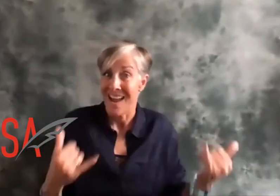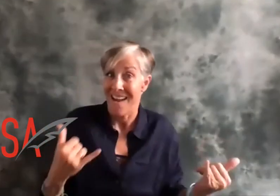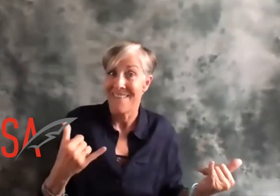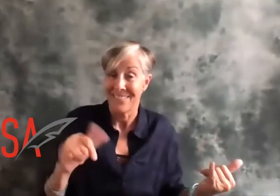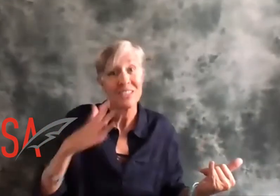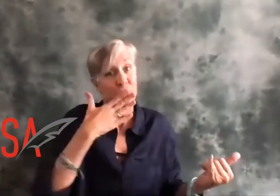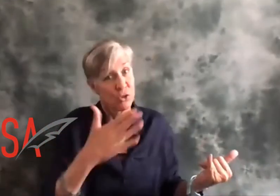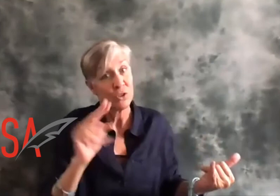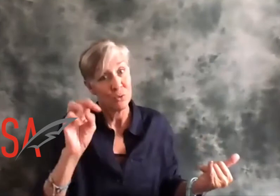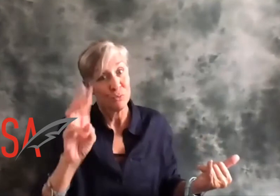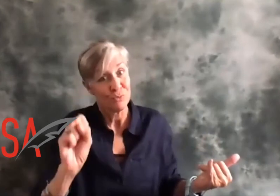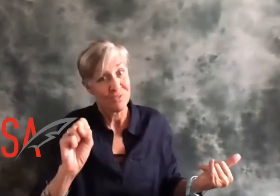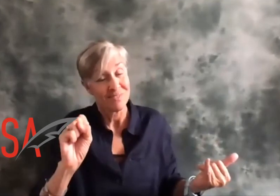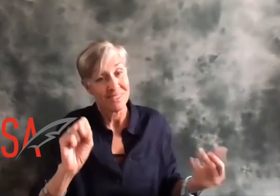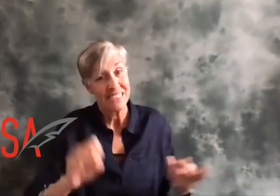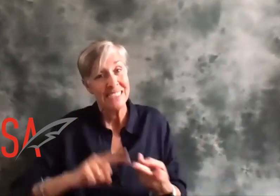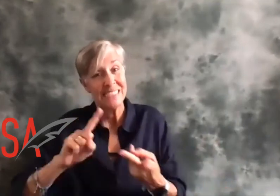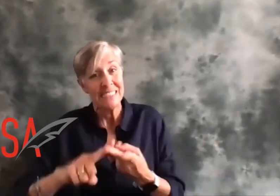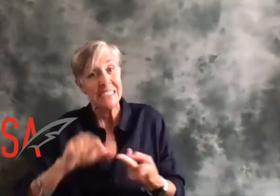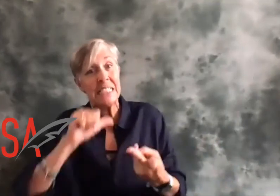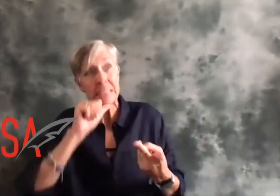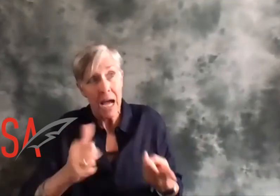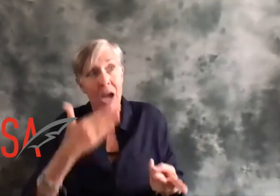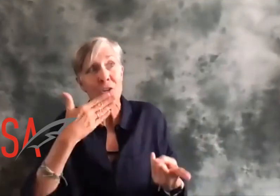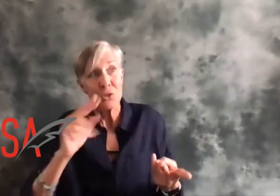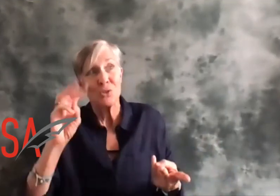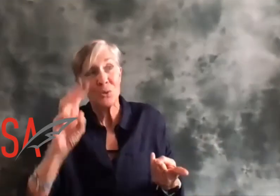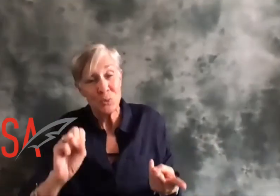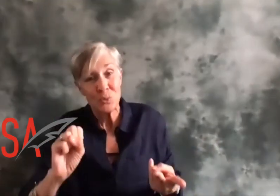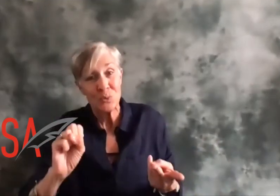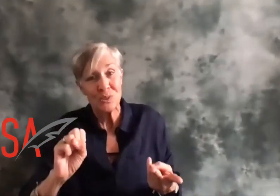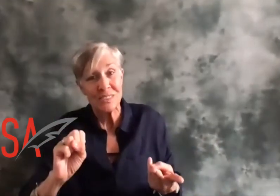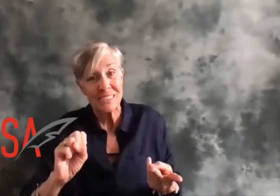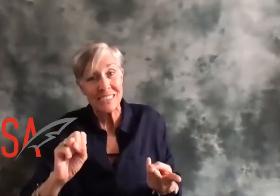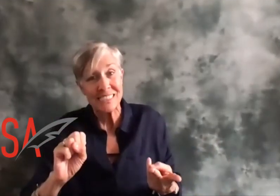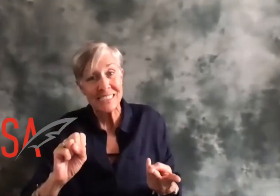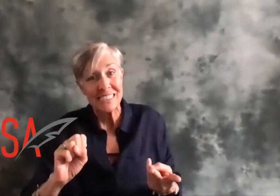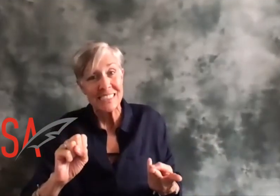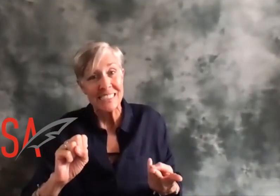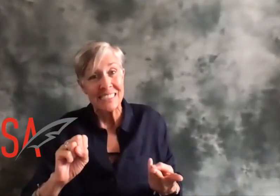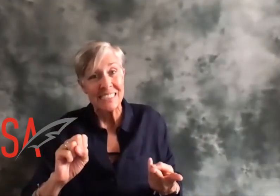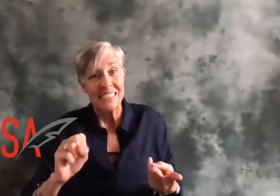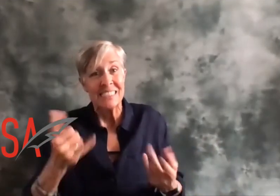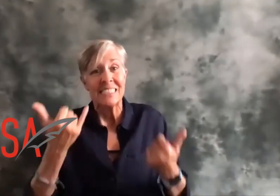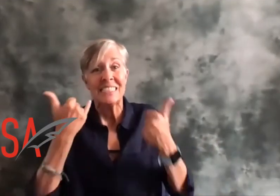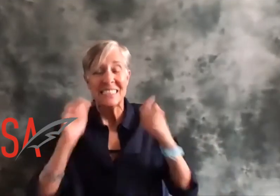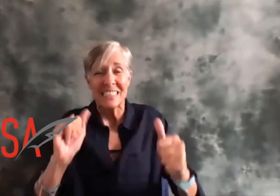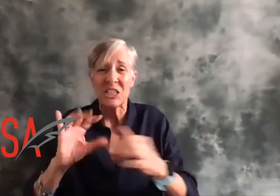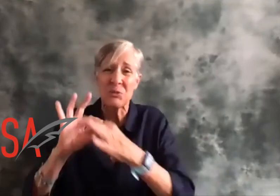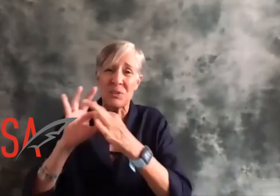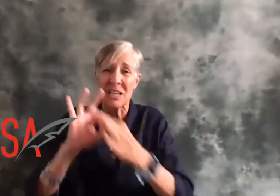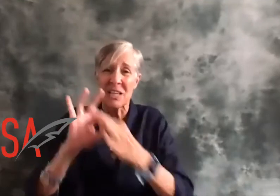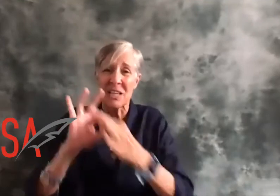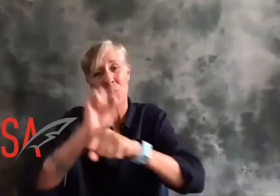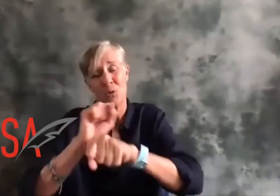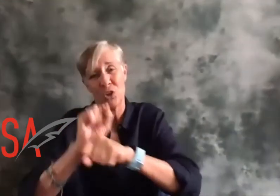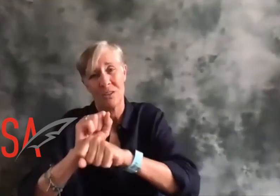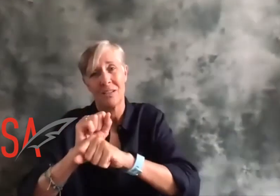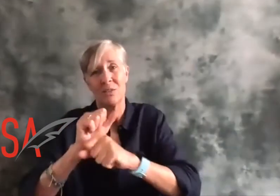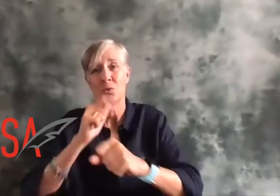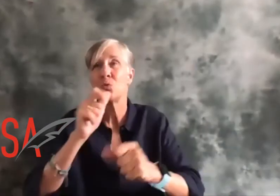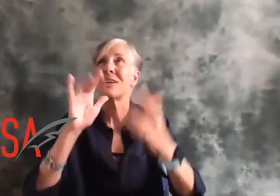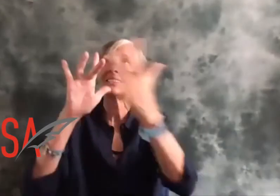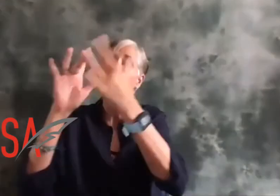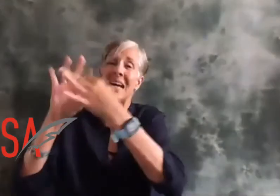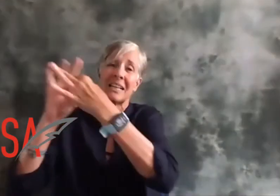news. The not great news is that it's still about the work and the connections. So